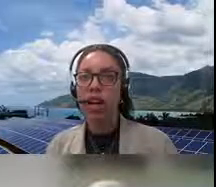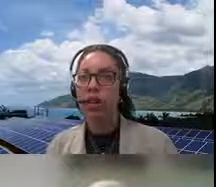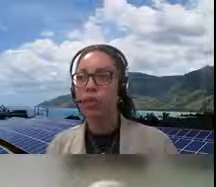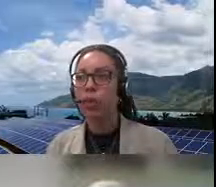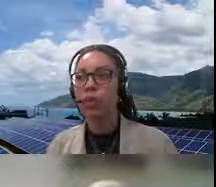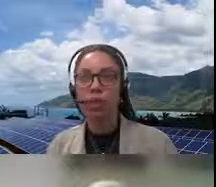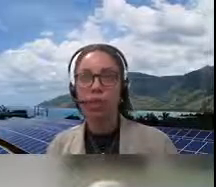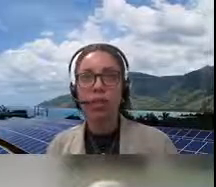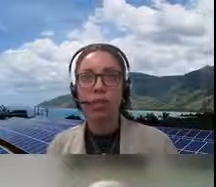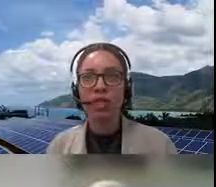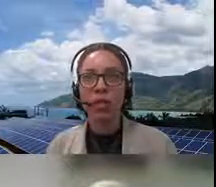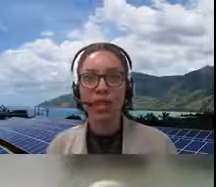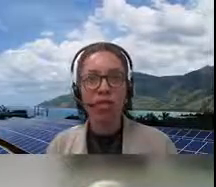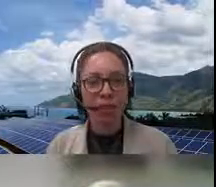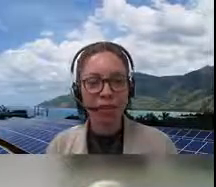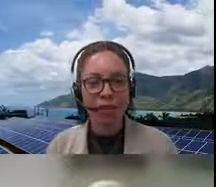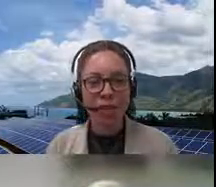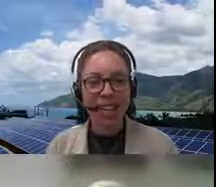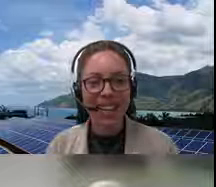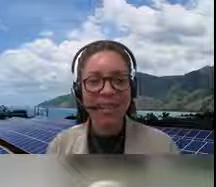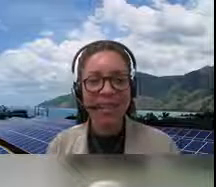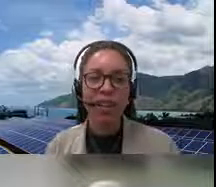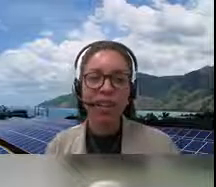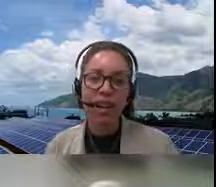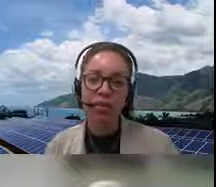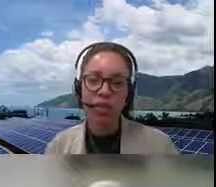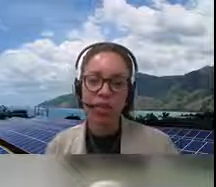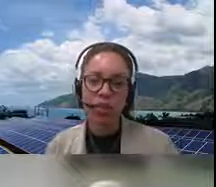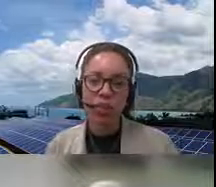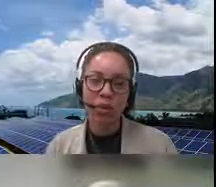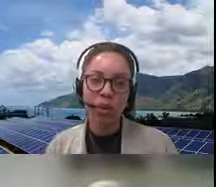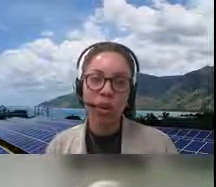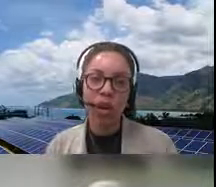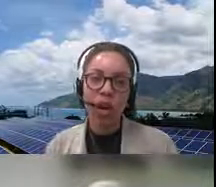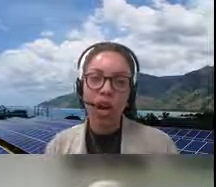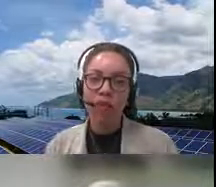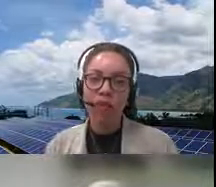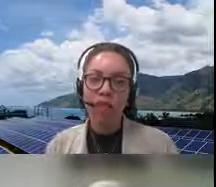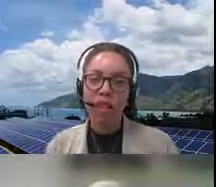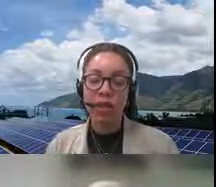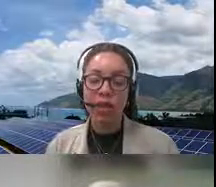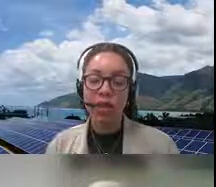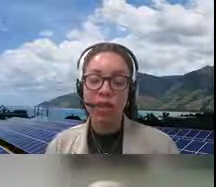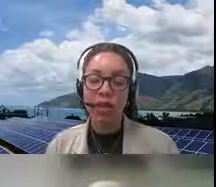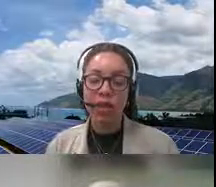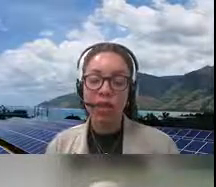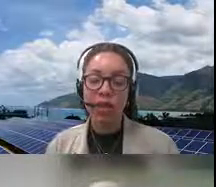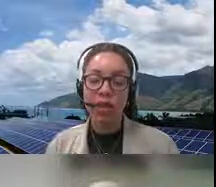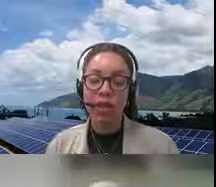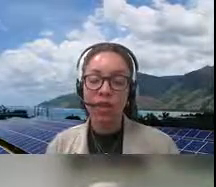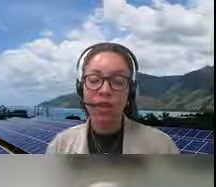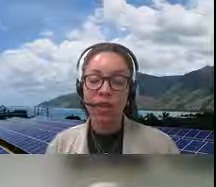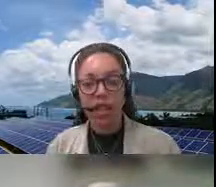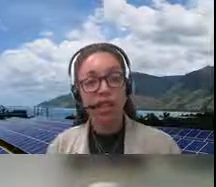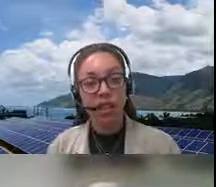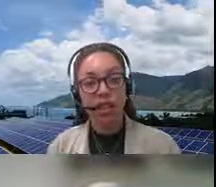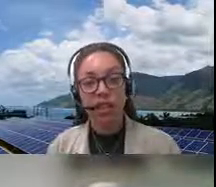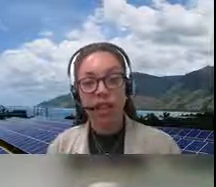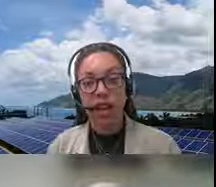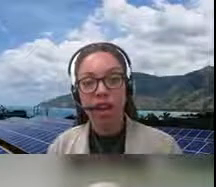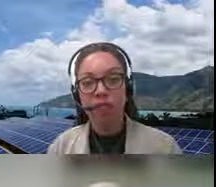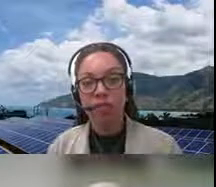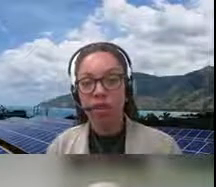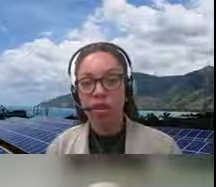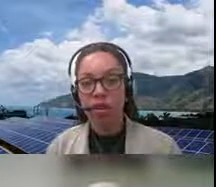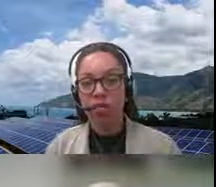just we will probably do a bit of a speed run through the findings, but just so you all know, over the next week, we'll be releasing a